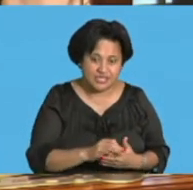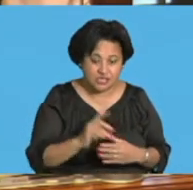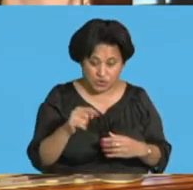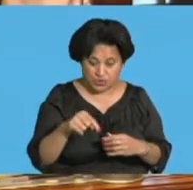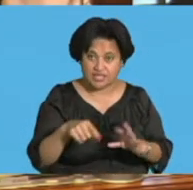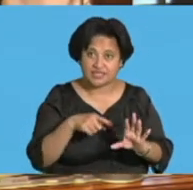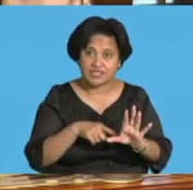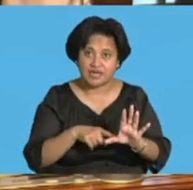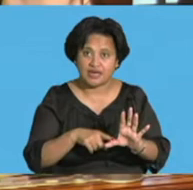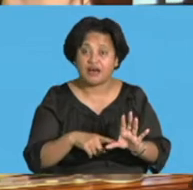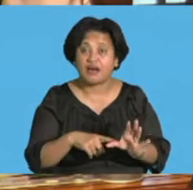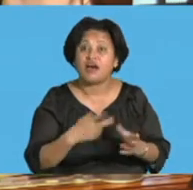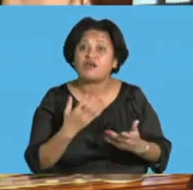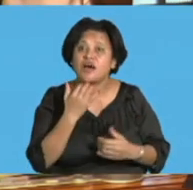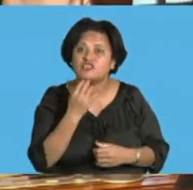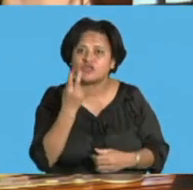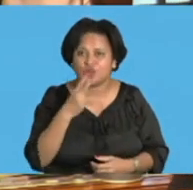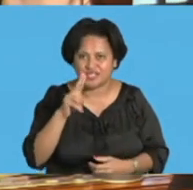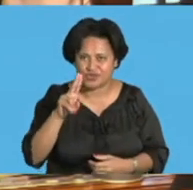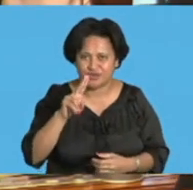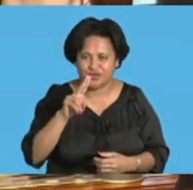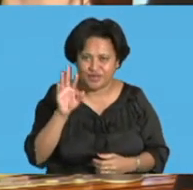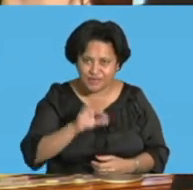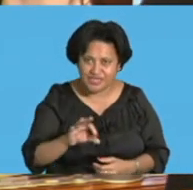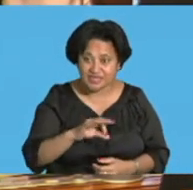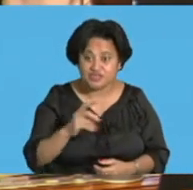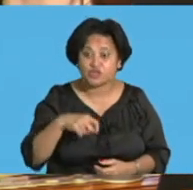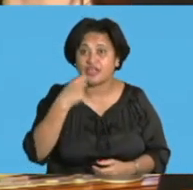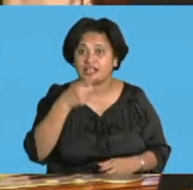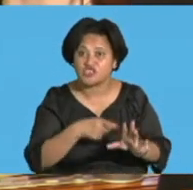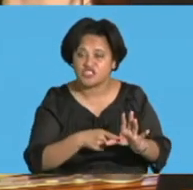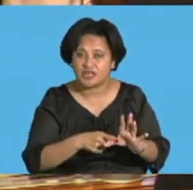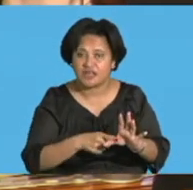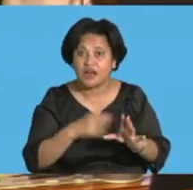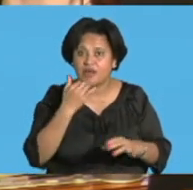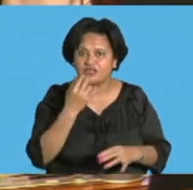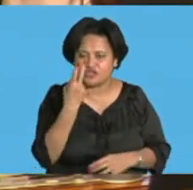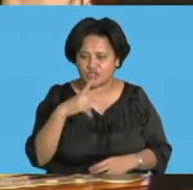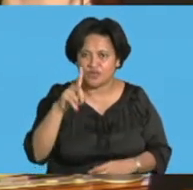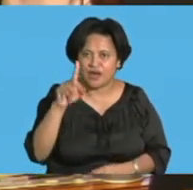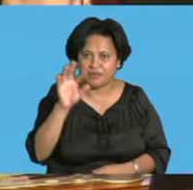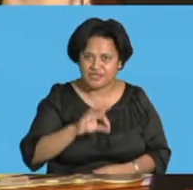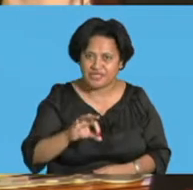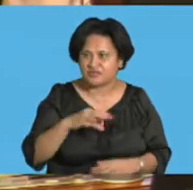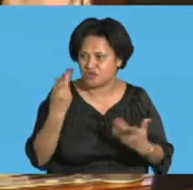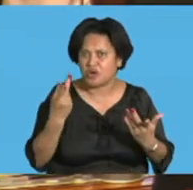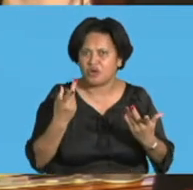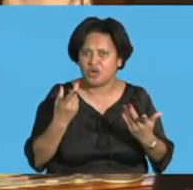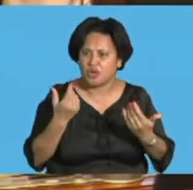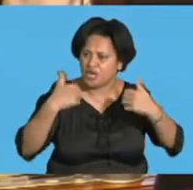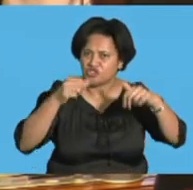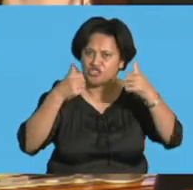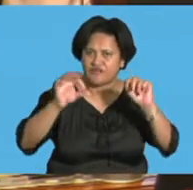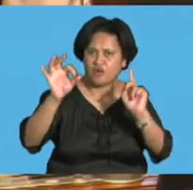year, it is 22%, and the next financial year, it will be 21%. We have exceeded the goal within 4 years, and that is indeed an